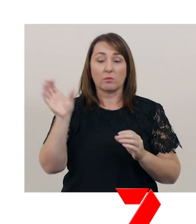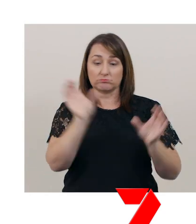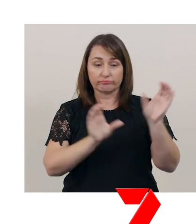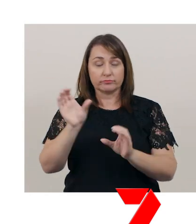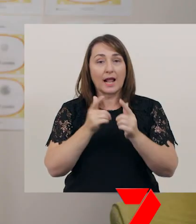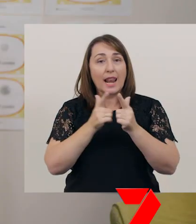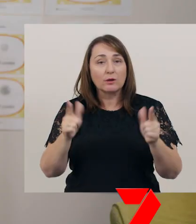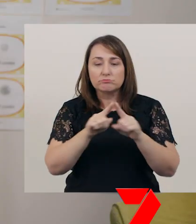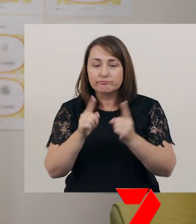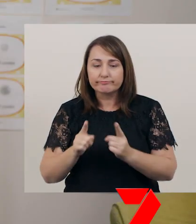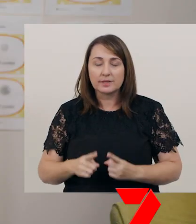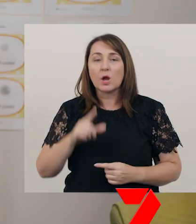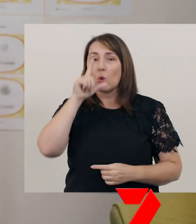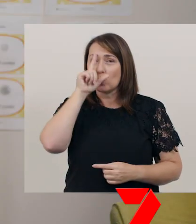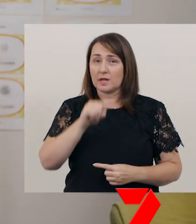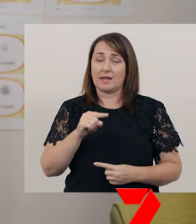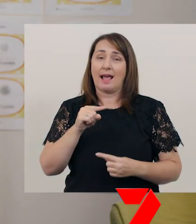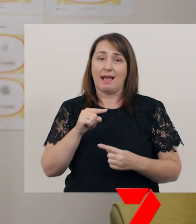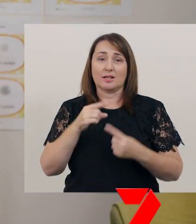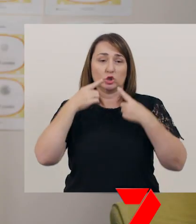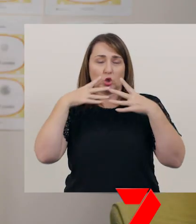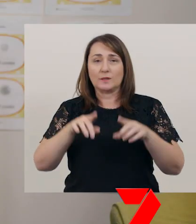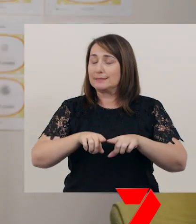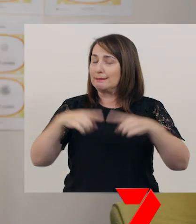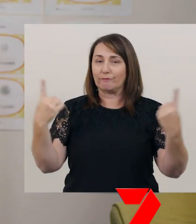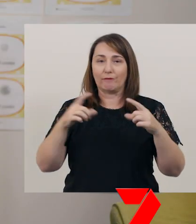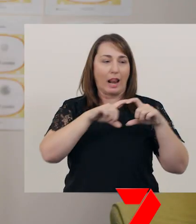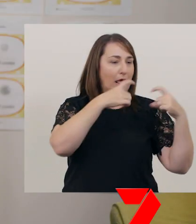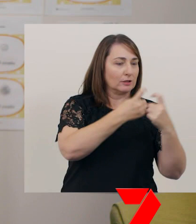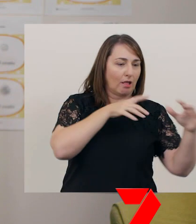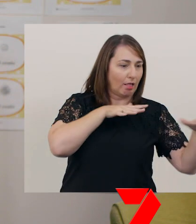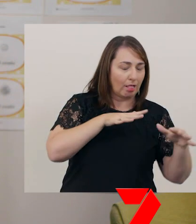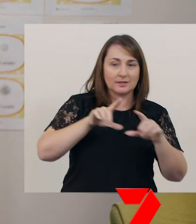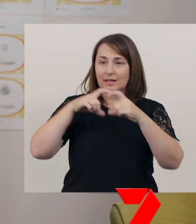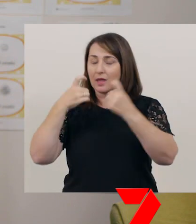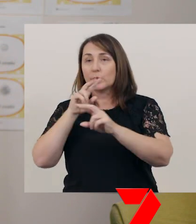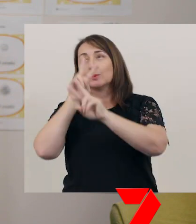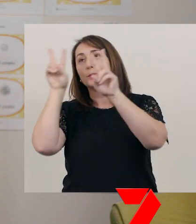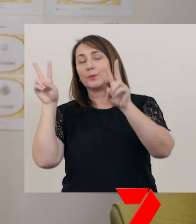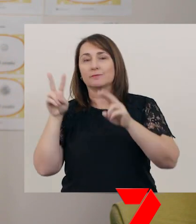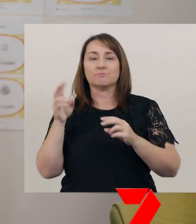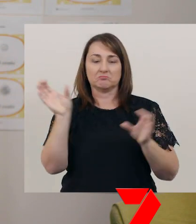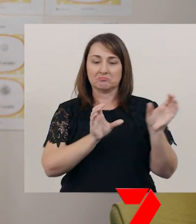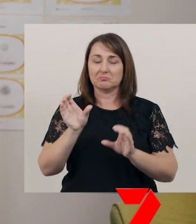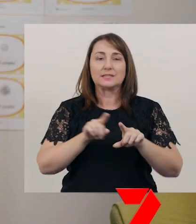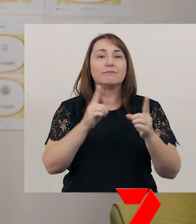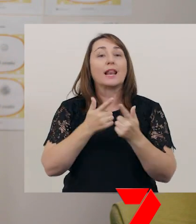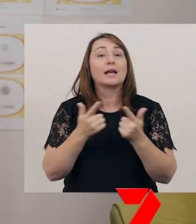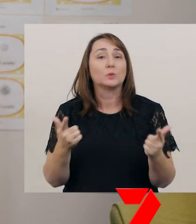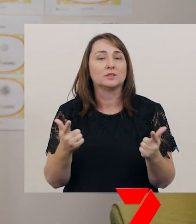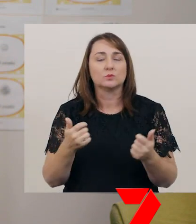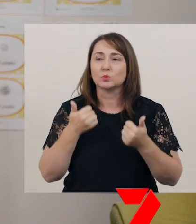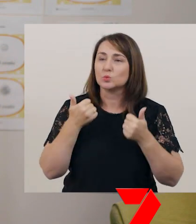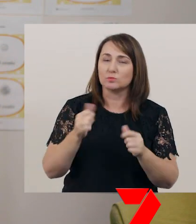with our language choices, we are able to represent an entirely different classroom environment. It's great to add some flair to your language